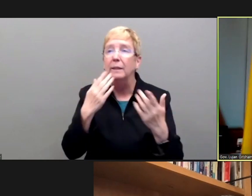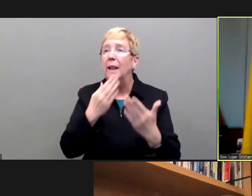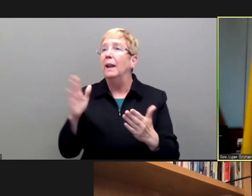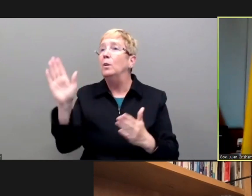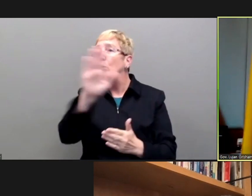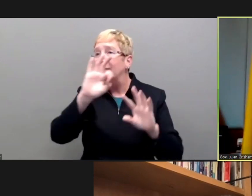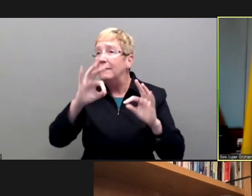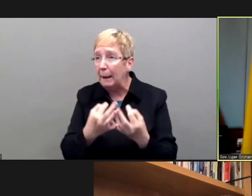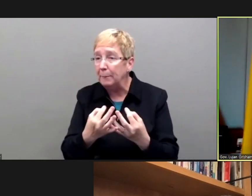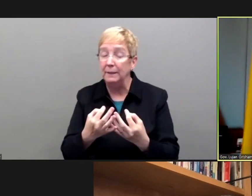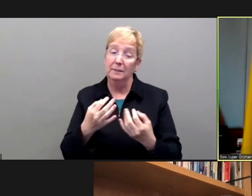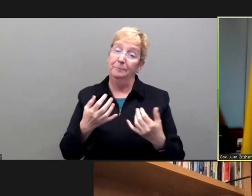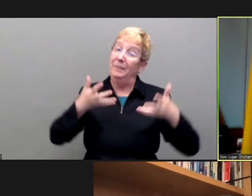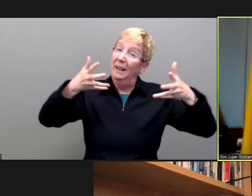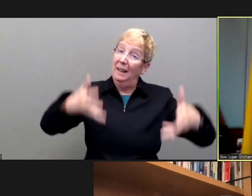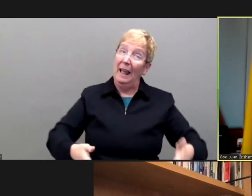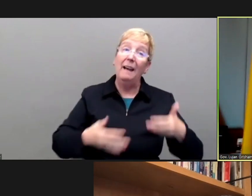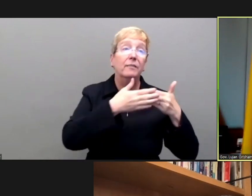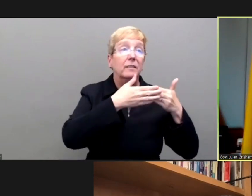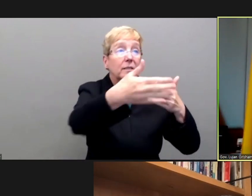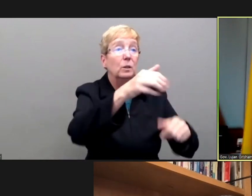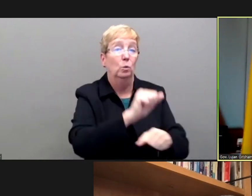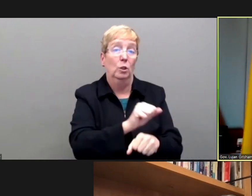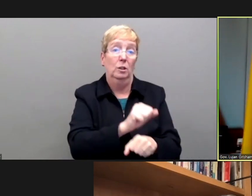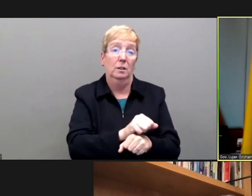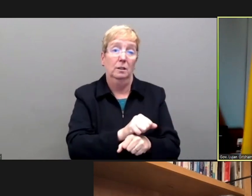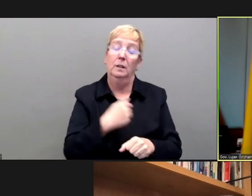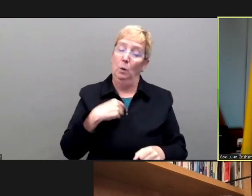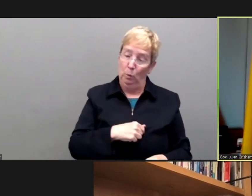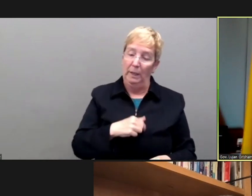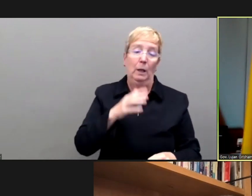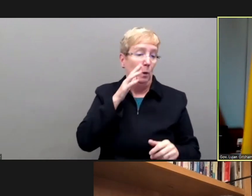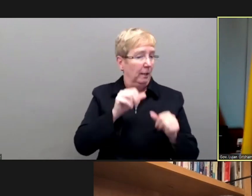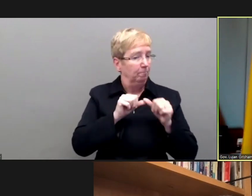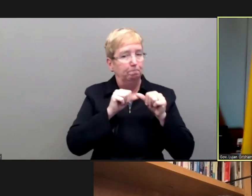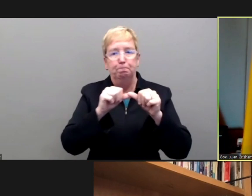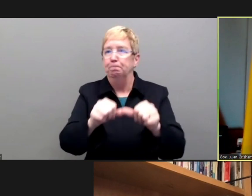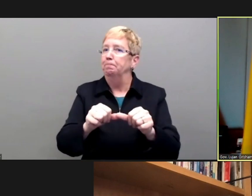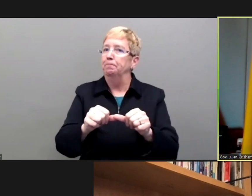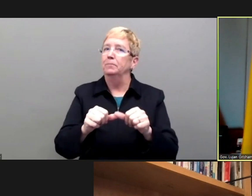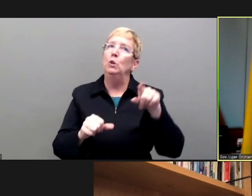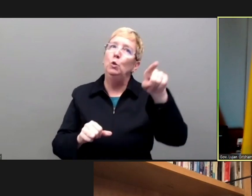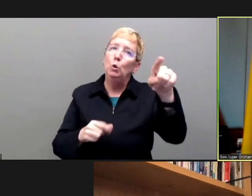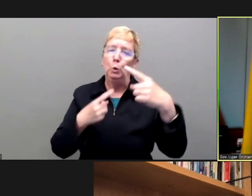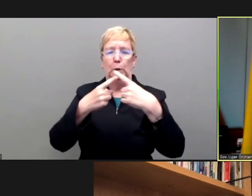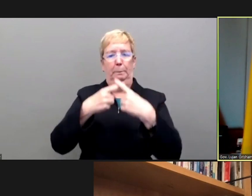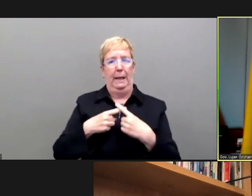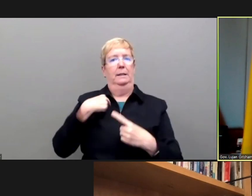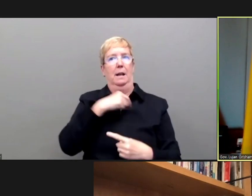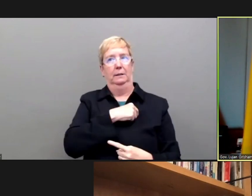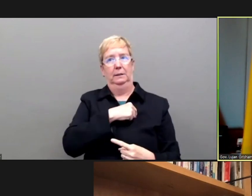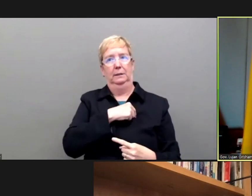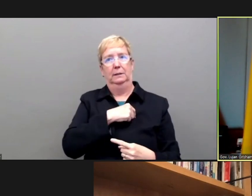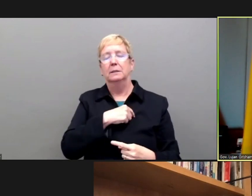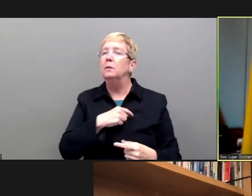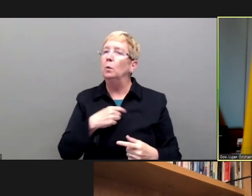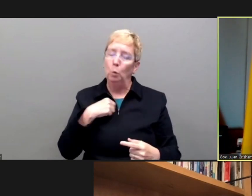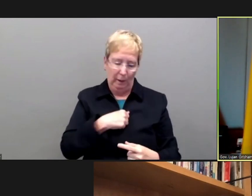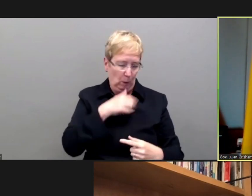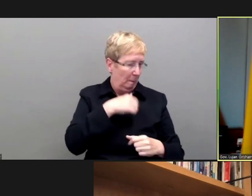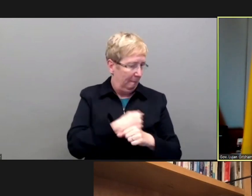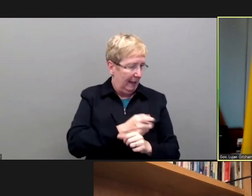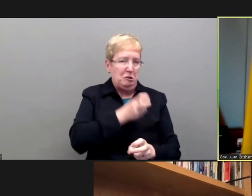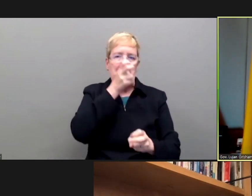that in the same way you depended on us to make the tough decisions, but to lean in to make sure that we